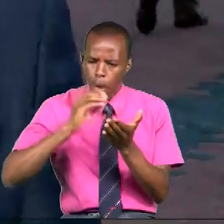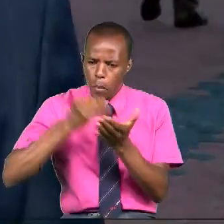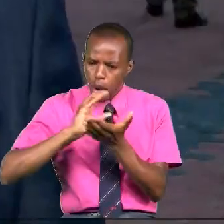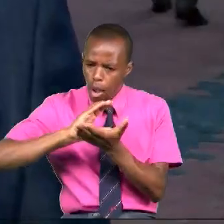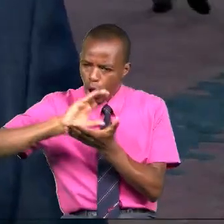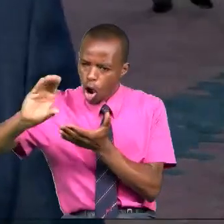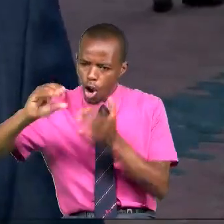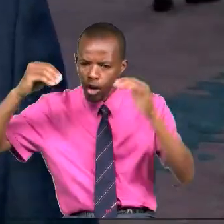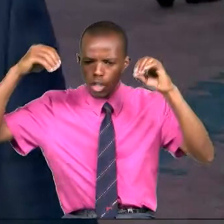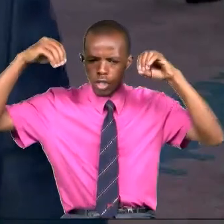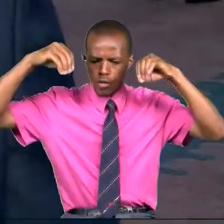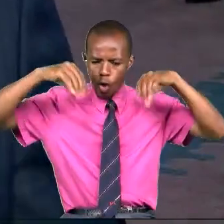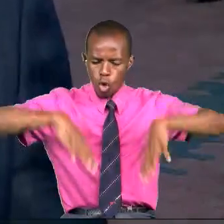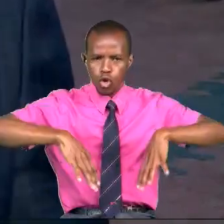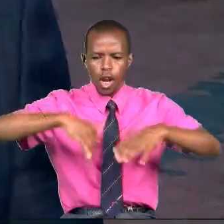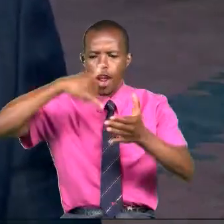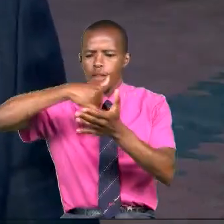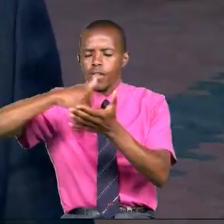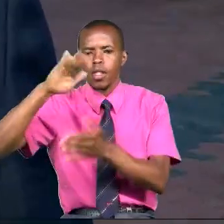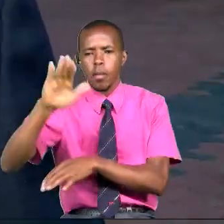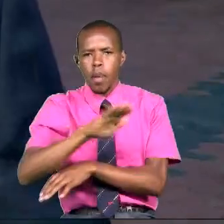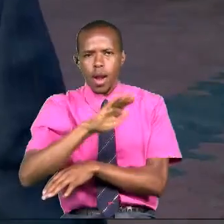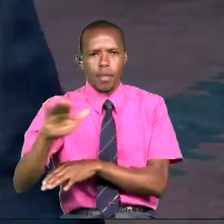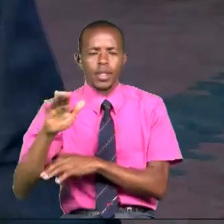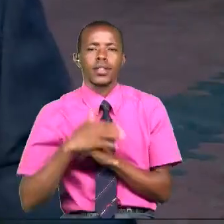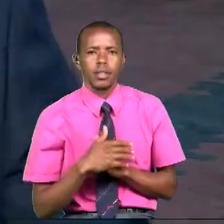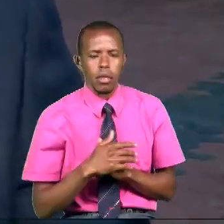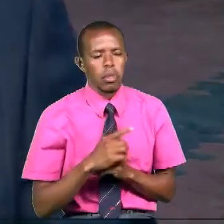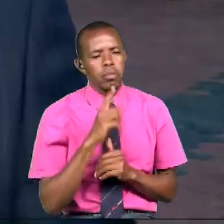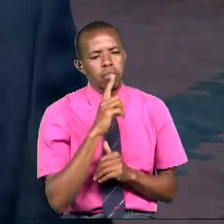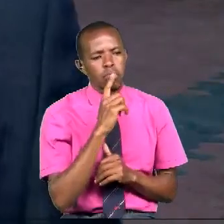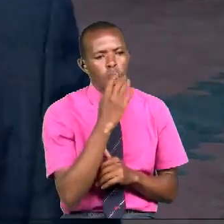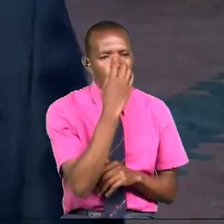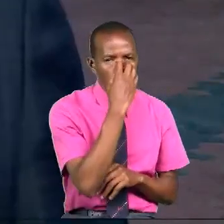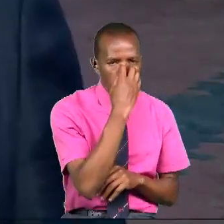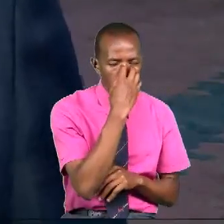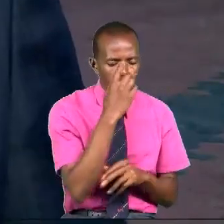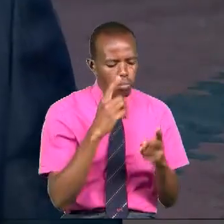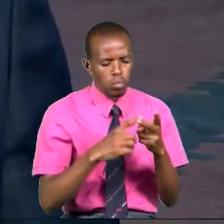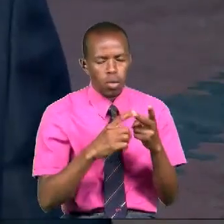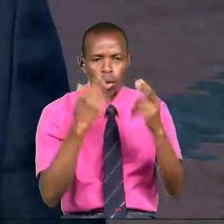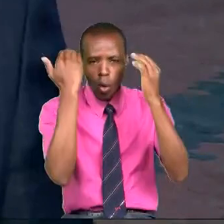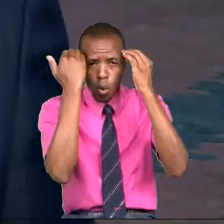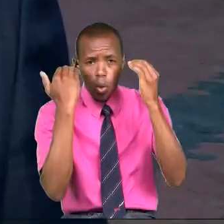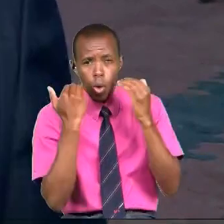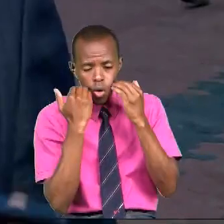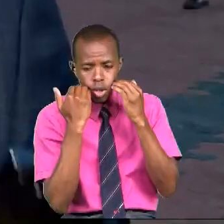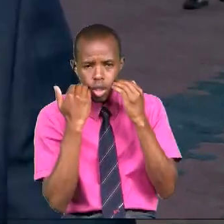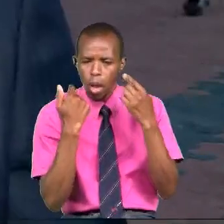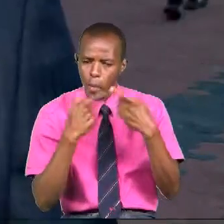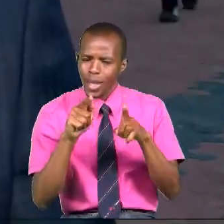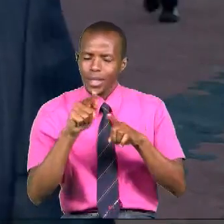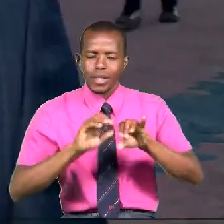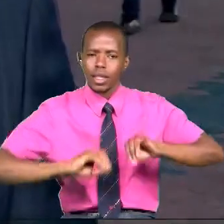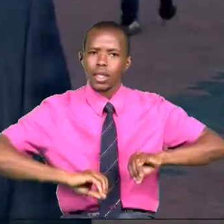seated in that chamber. And I'm sure he was talking about a few people. Maybe he was talking about the deputy president, maybe he was talking about the judiciary. No one knows. But again, he was very